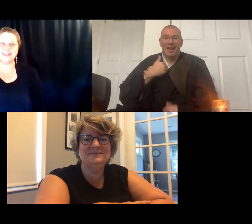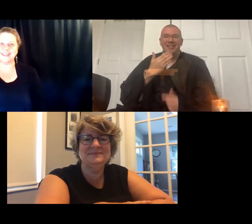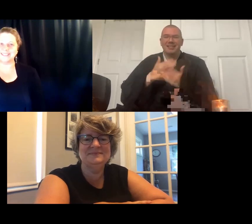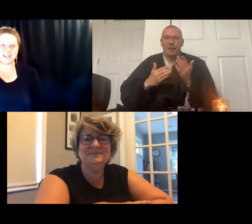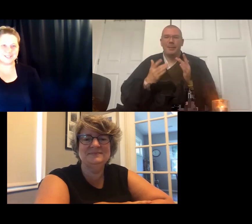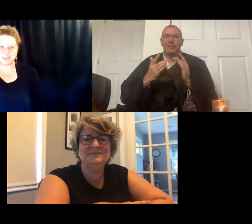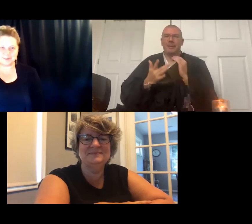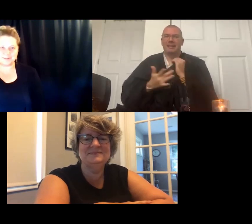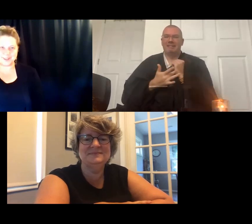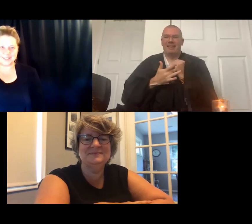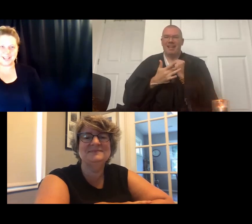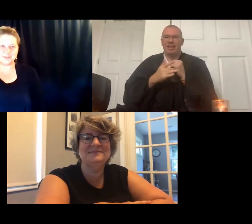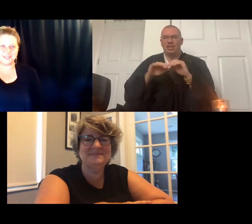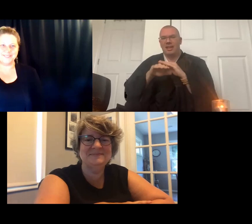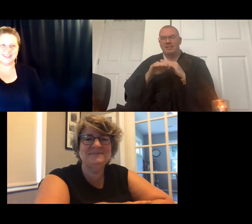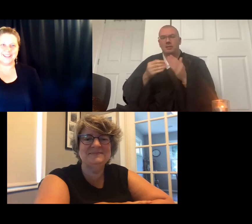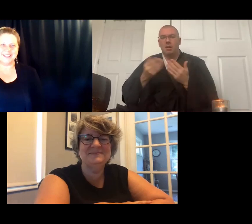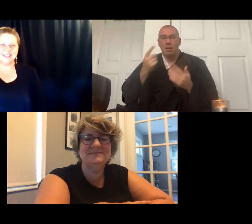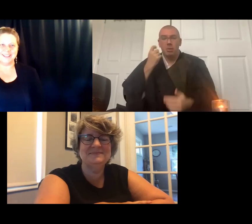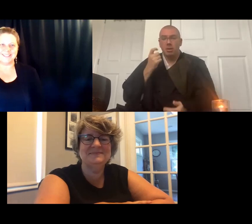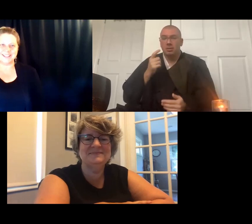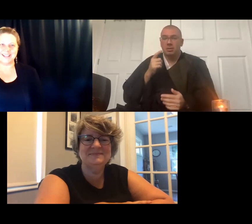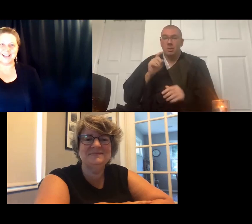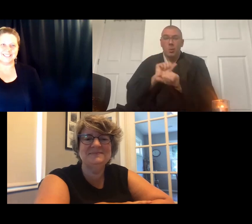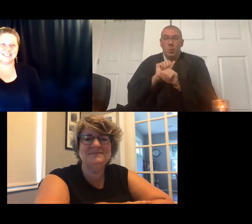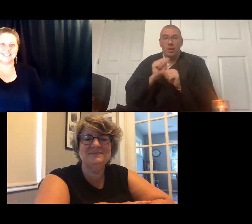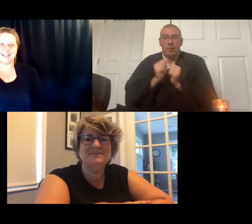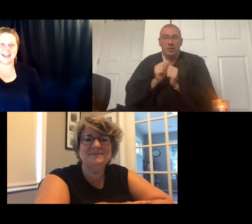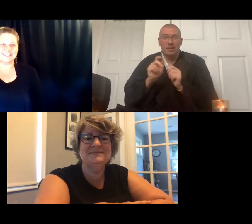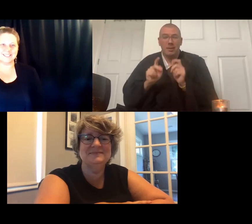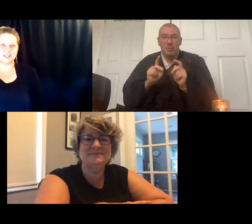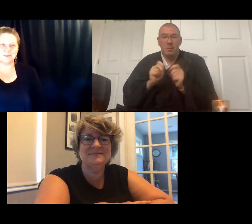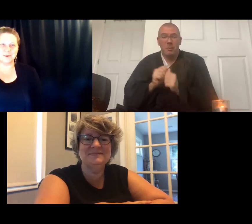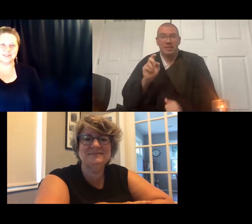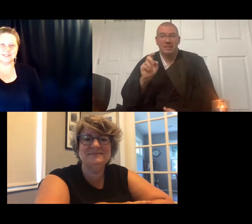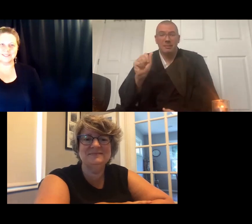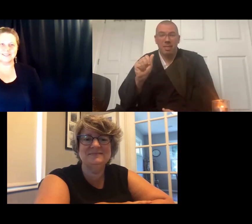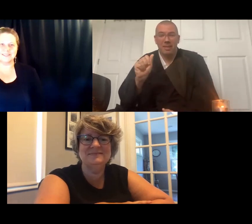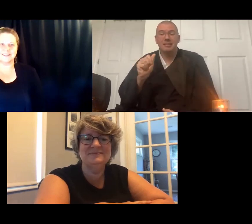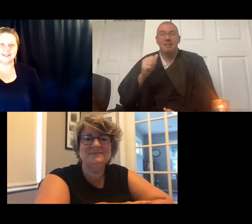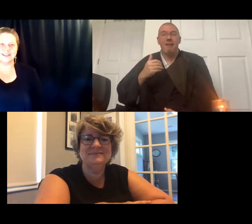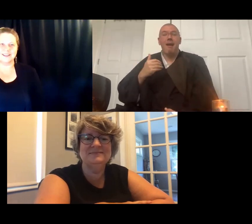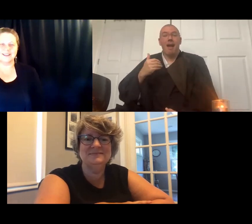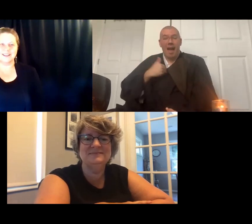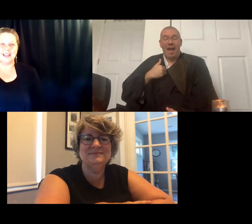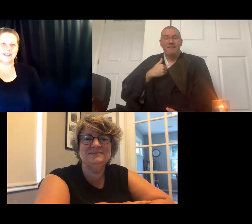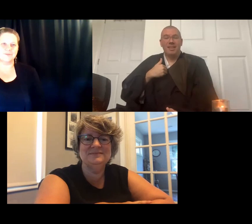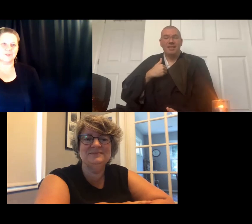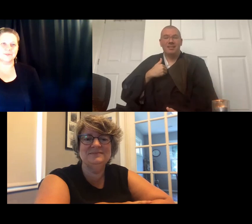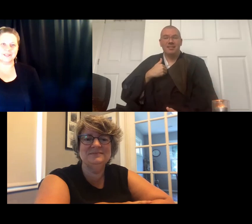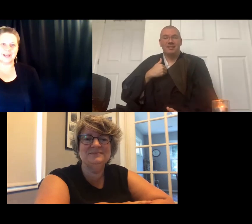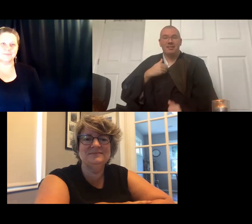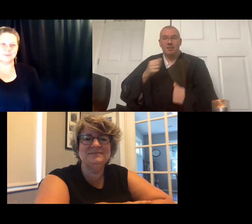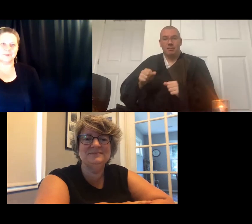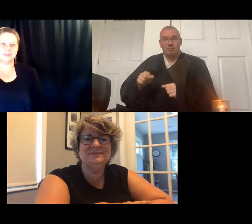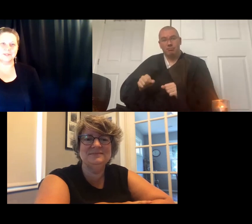I've done things on Zoom, for example. Technology and access are important. And I've worked